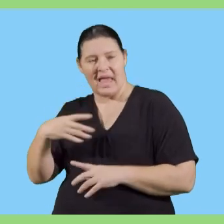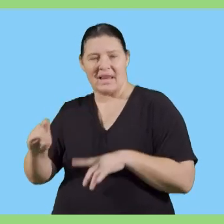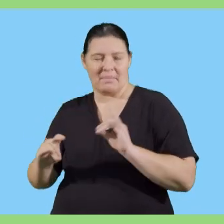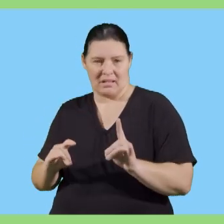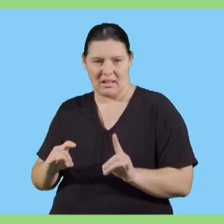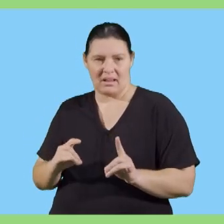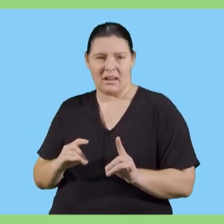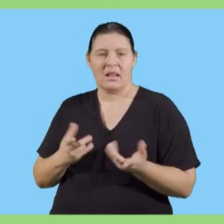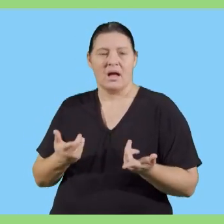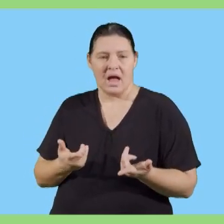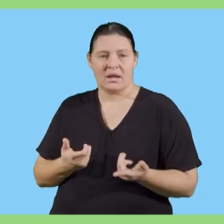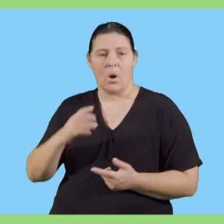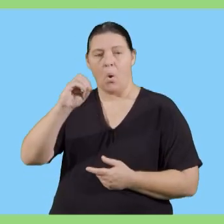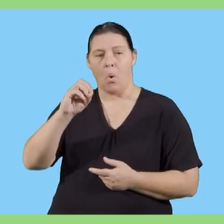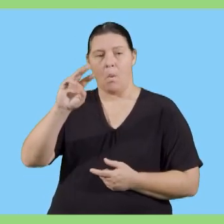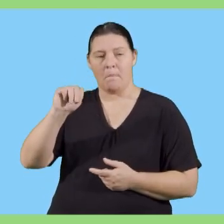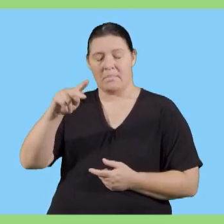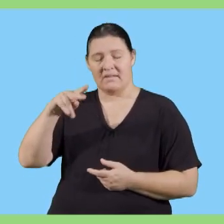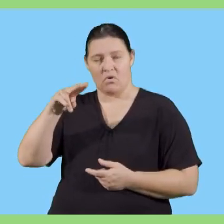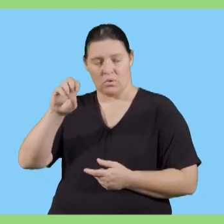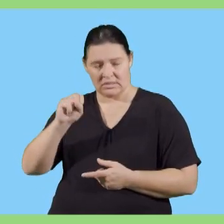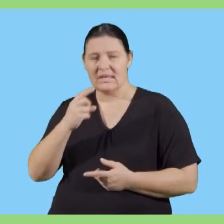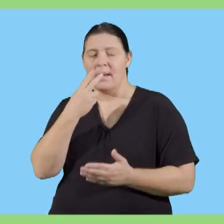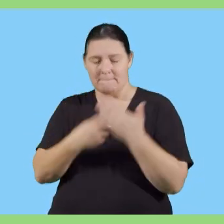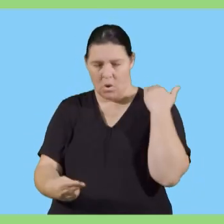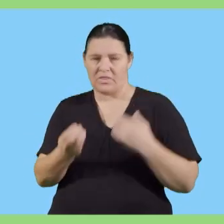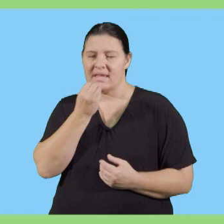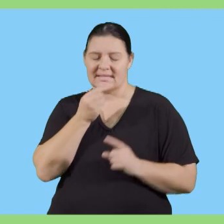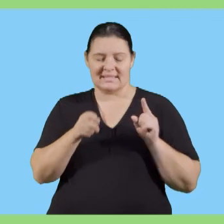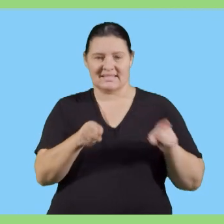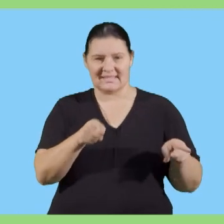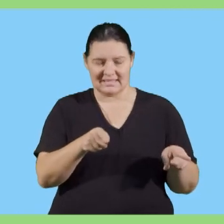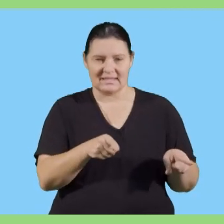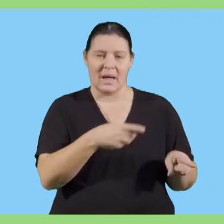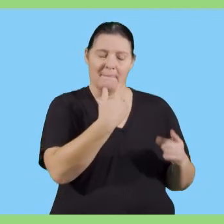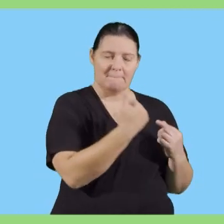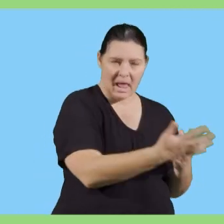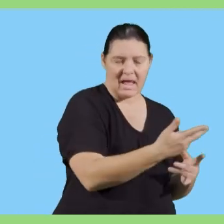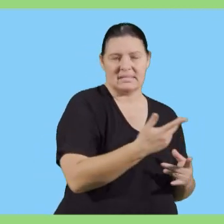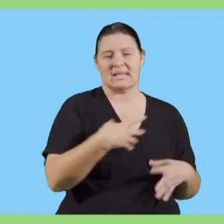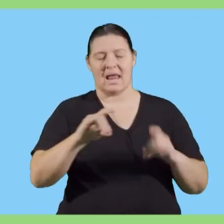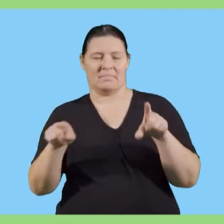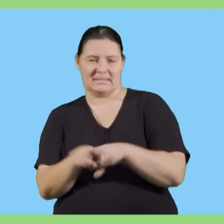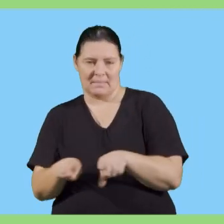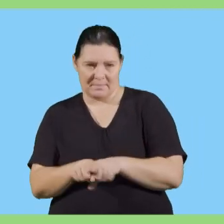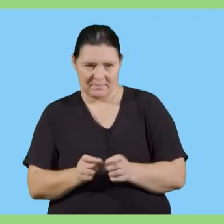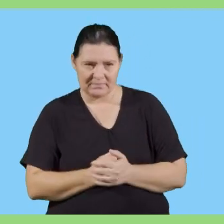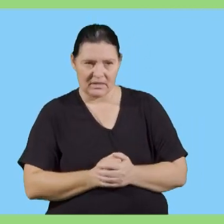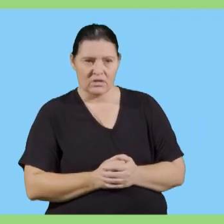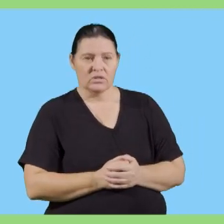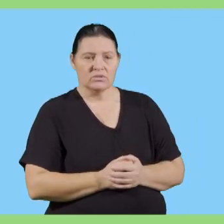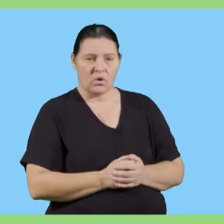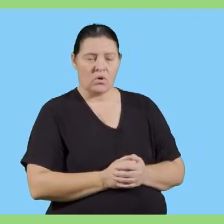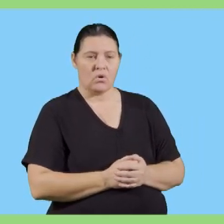that herbivores get the energy directly from the plants because they only eat plants, whereas carnivores and omnivores eat